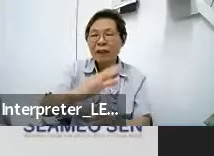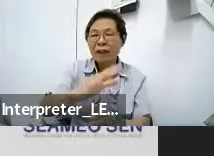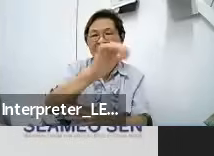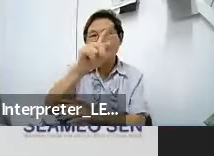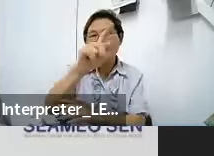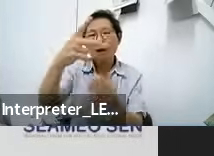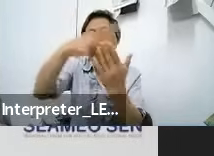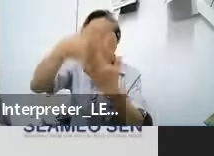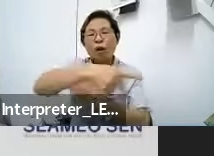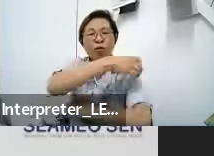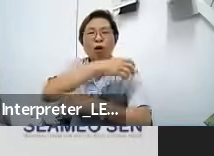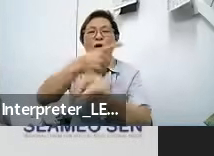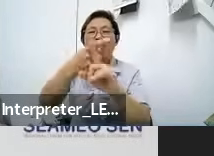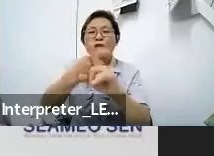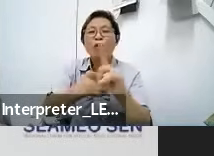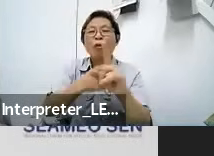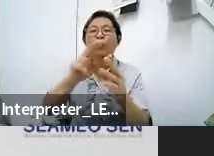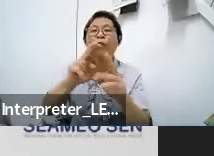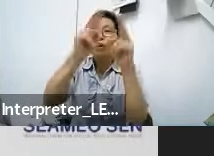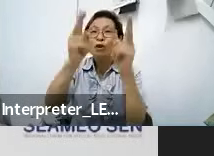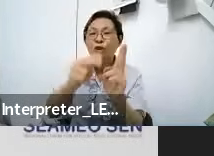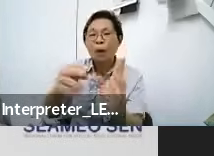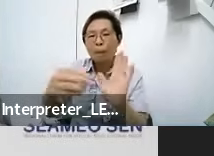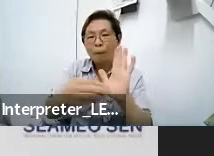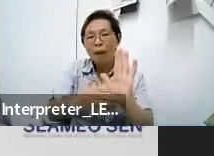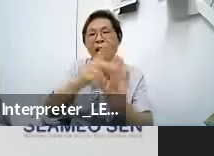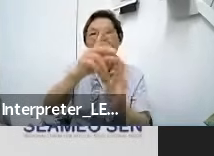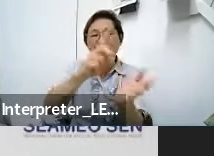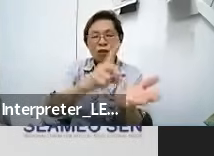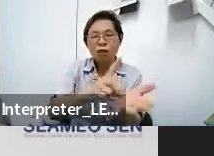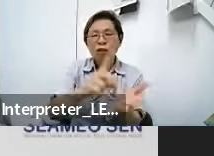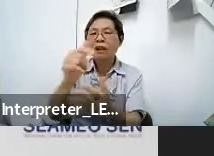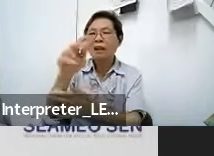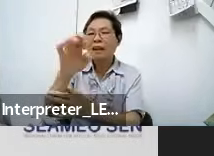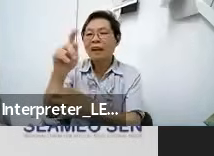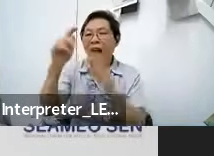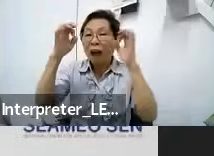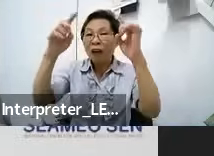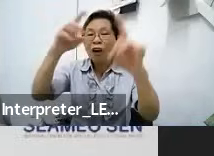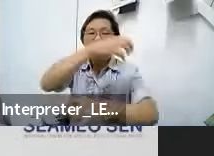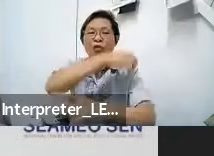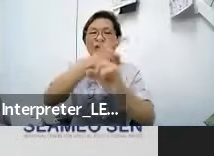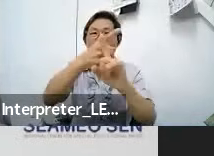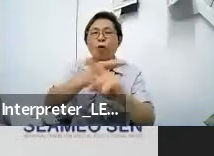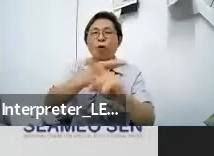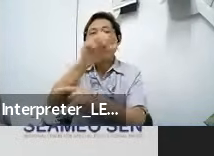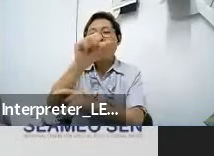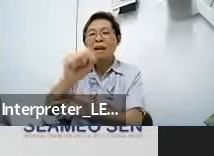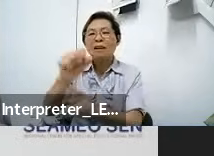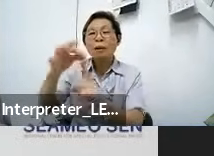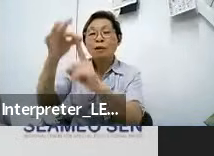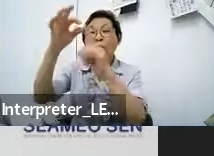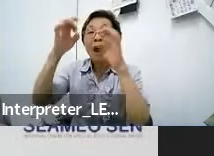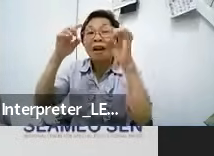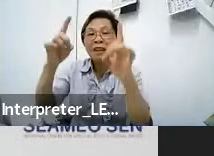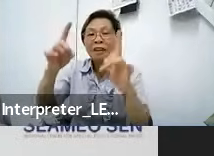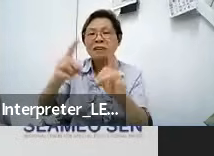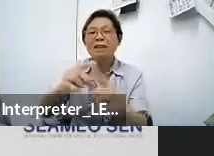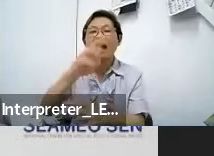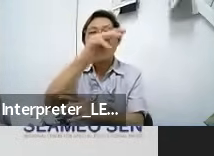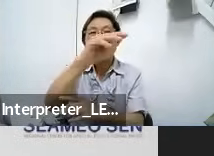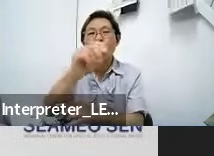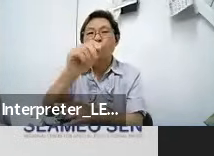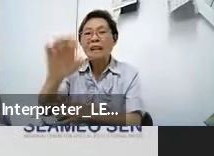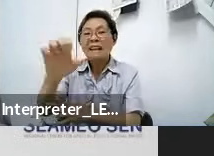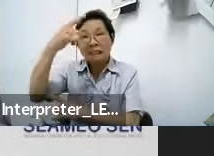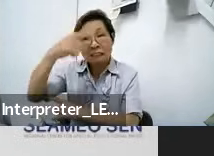from UNESCO Bangkok, Dr. Kanit Pamanee, Academic Officer from Special Education Bureau, Ministry of Education,